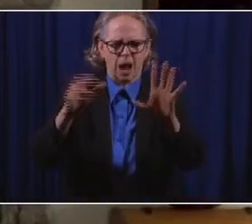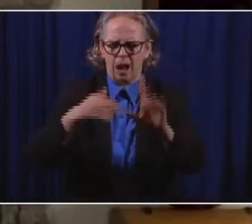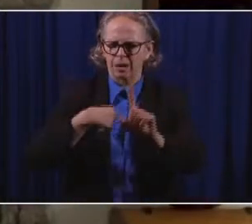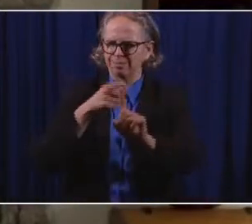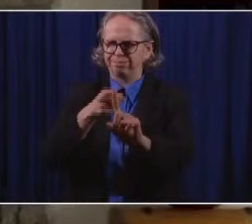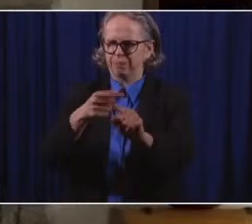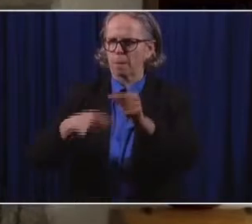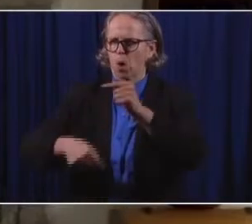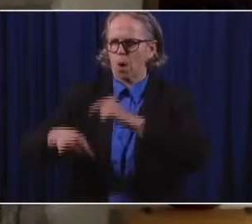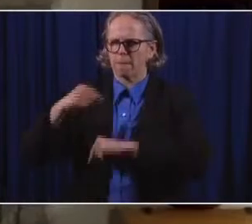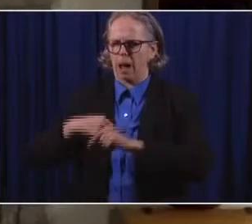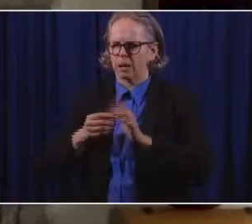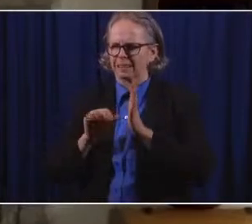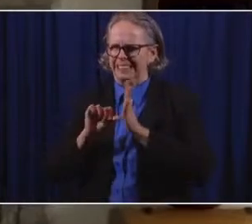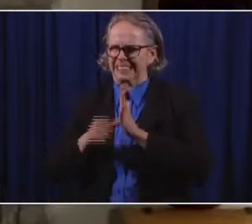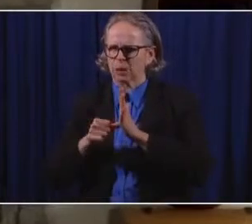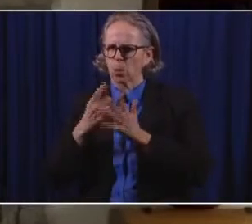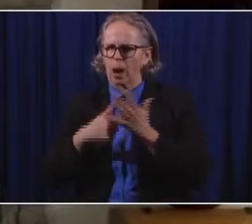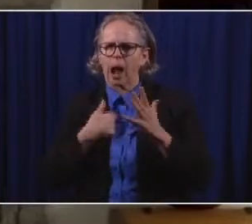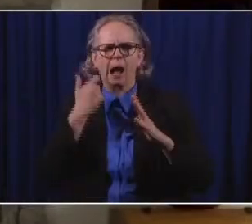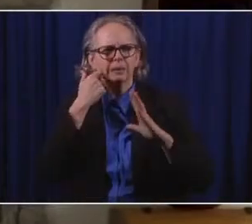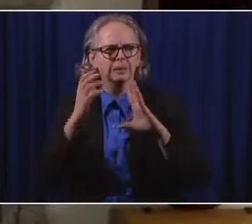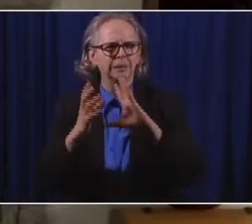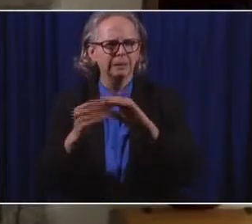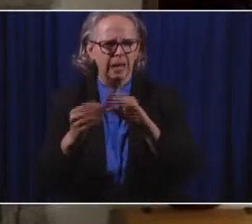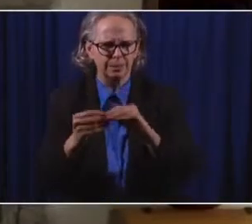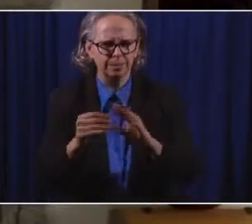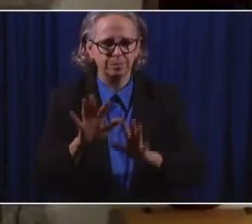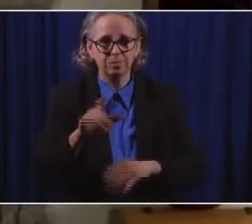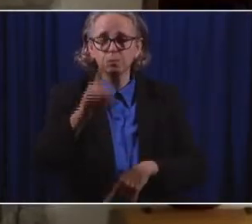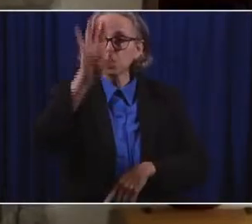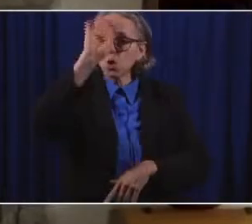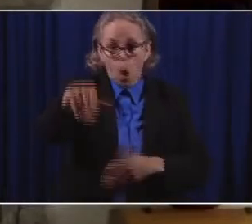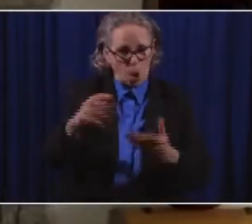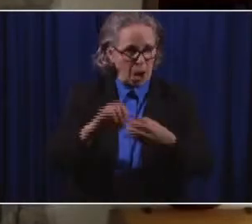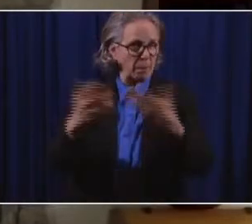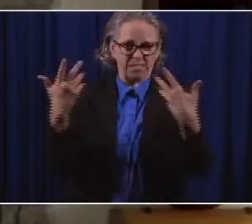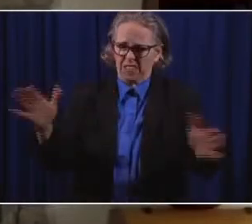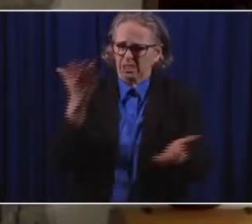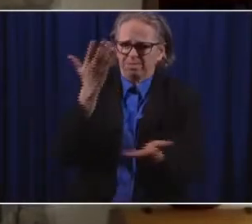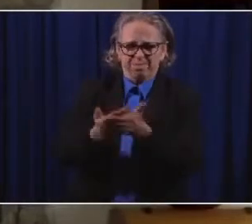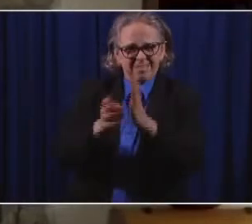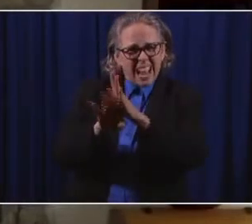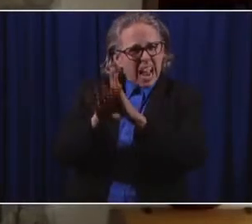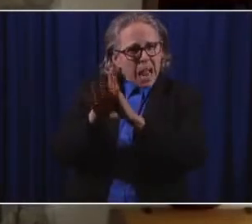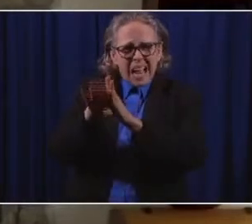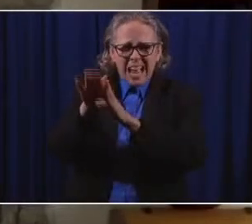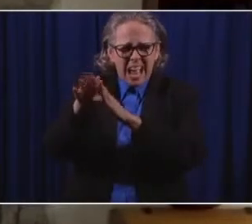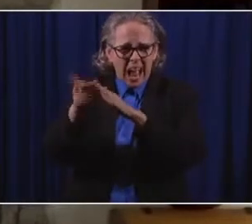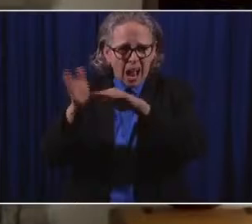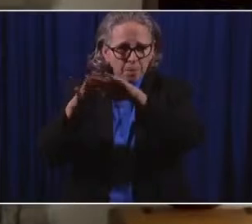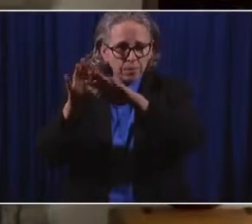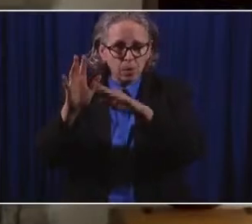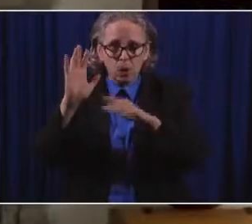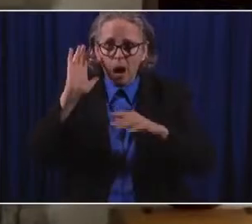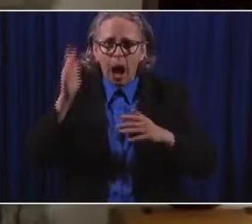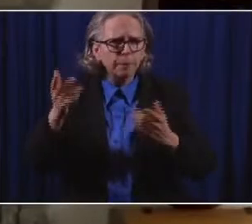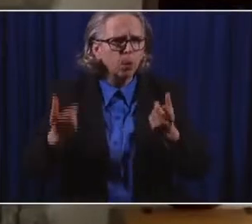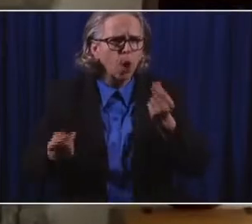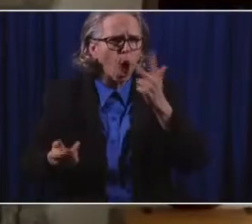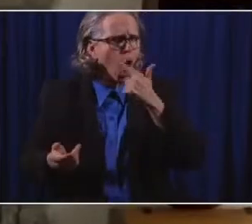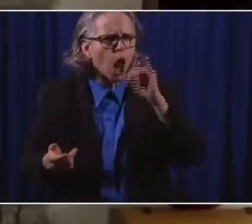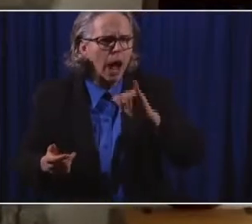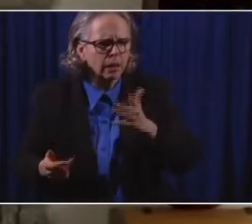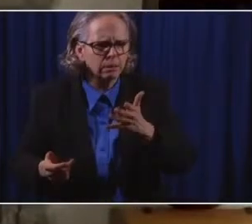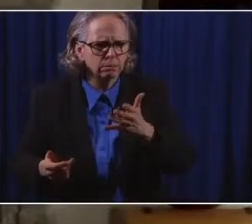What will happen is what we're already starting to see happen in some communities where the schools have to go remote,